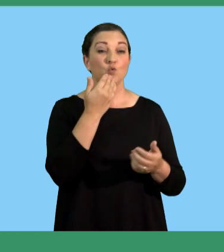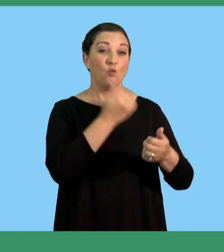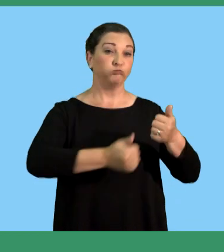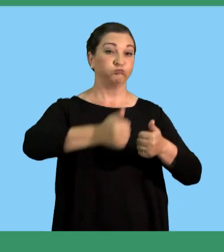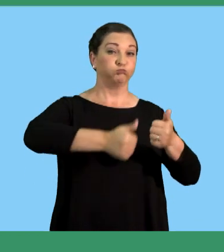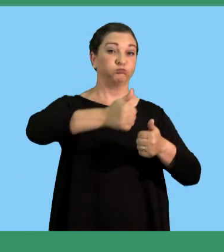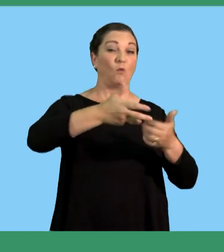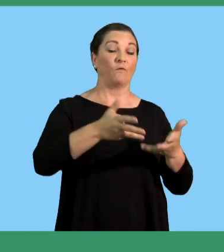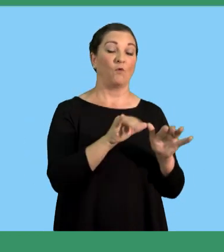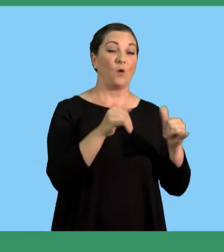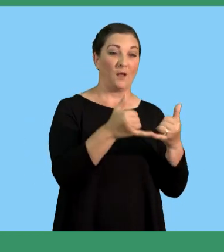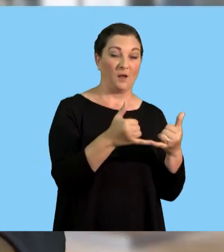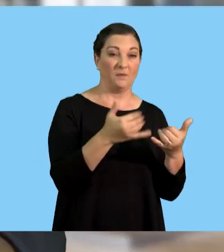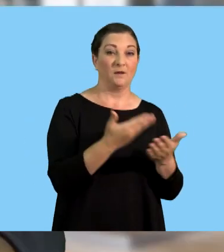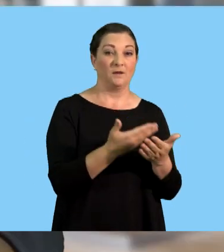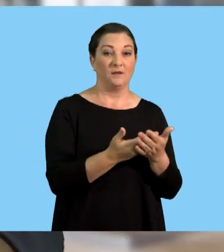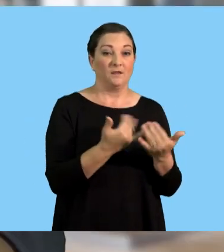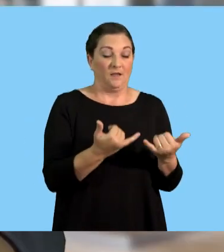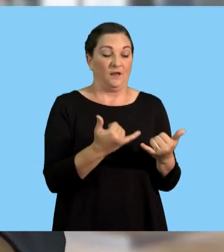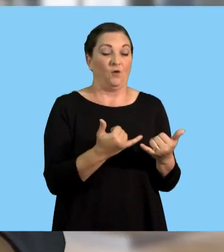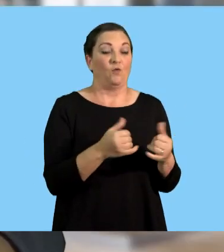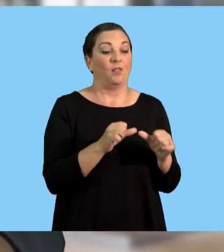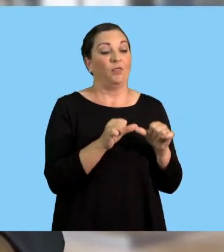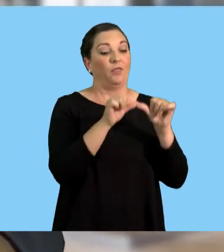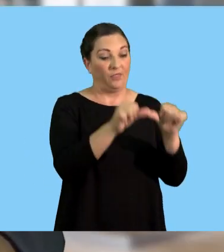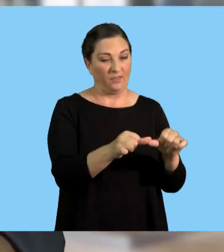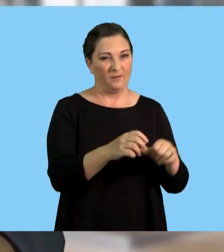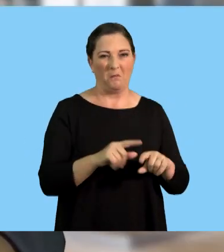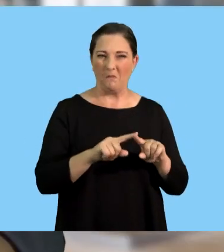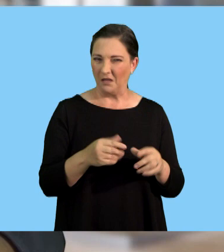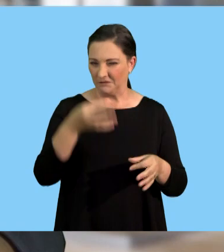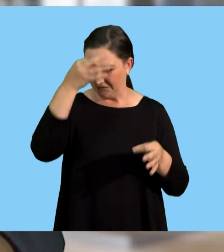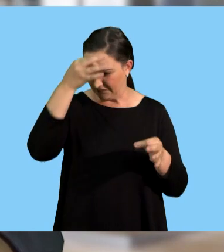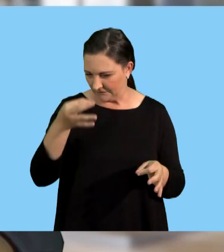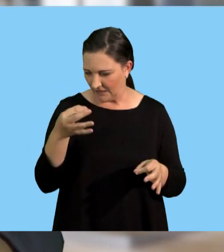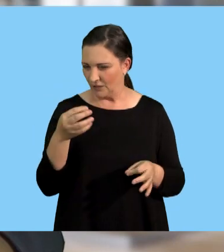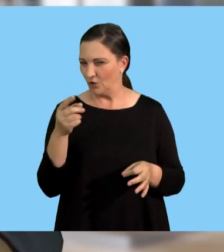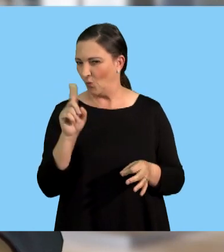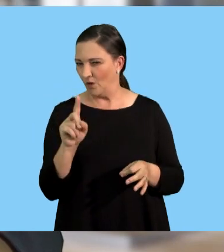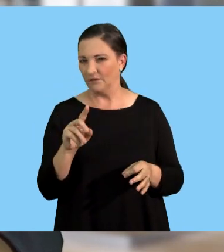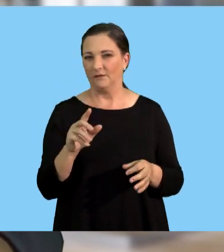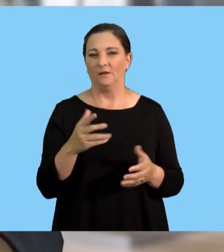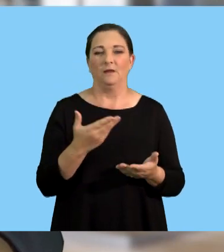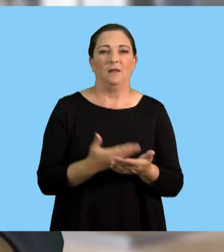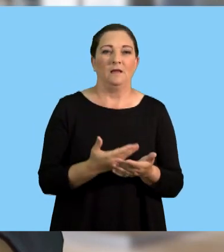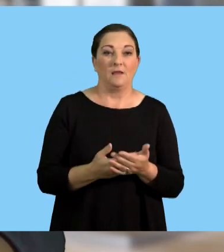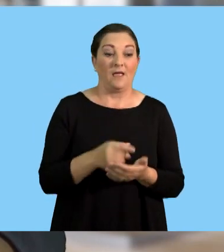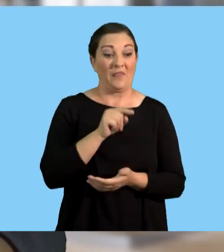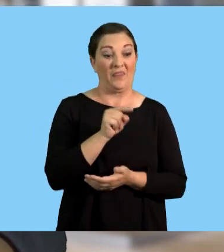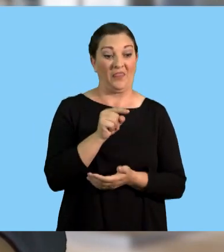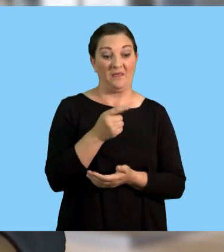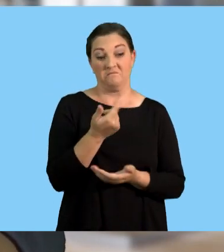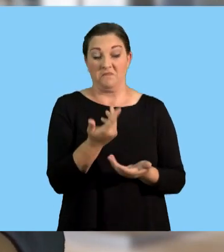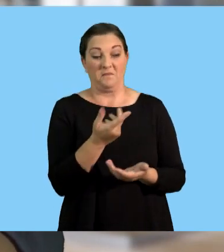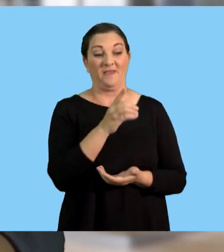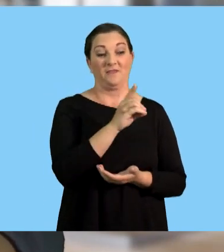they attend the annual general meeting. Part and parcel of attending the meeting is to decide on what is going to be